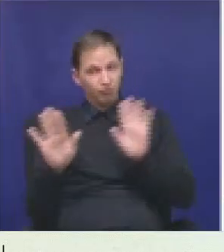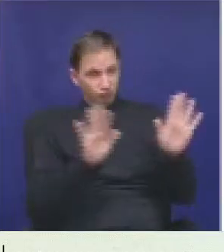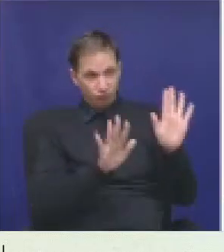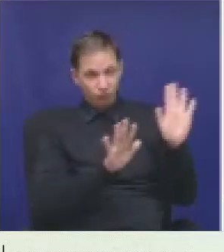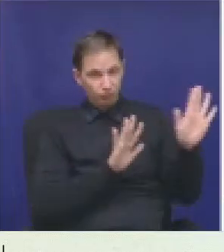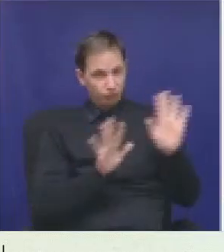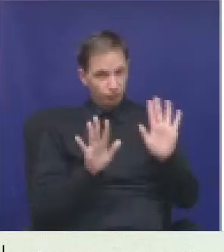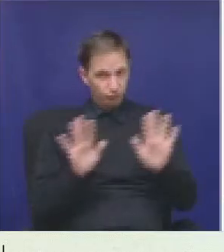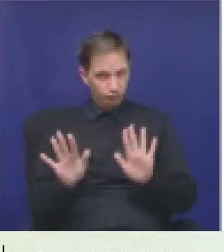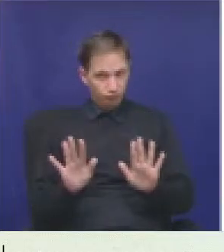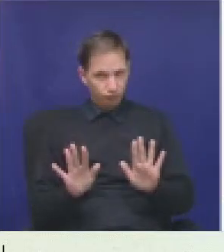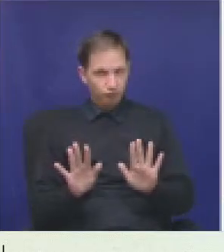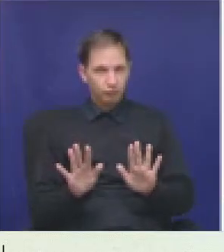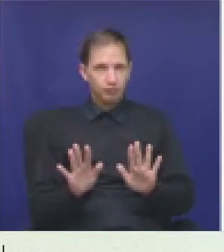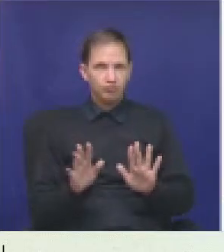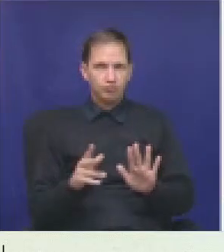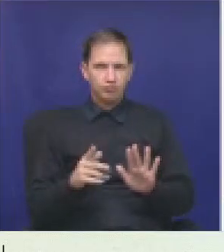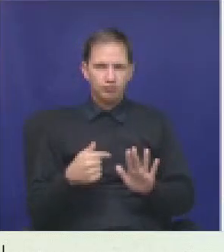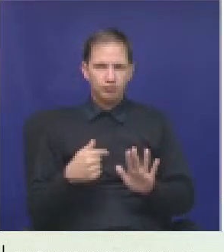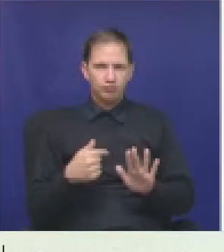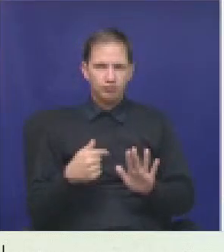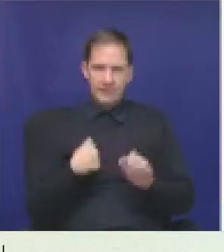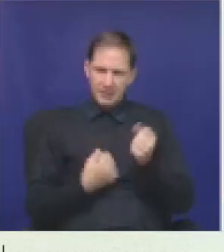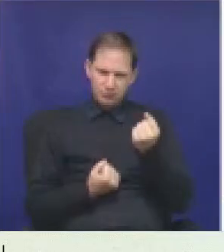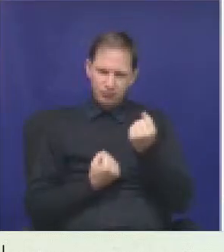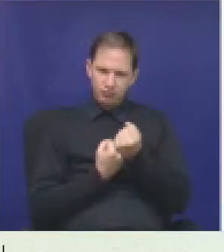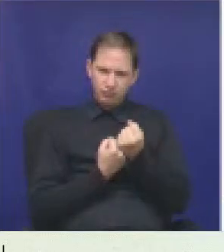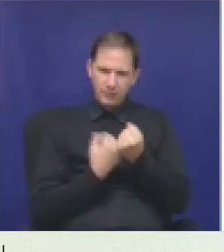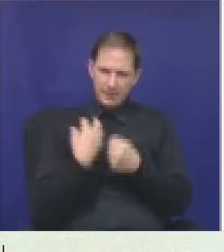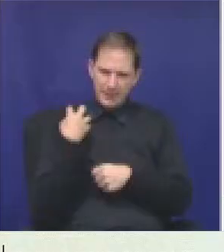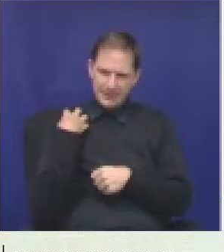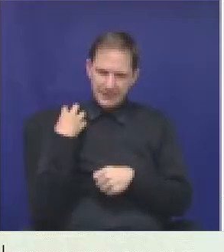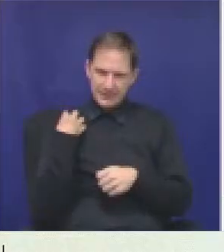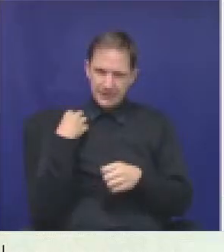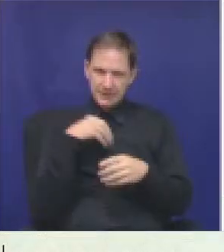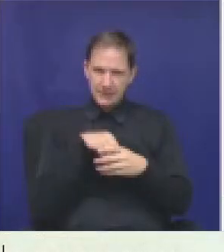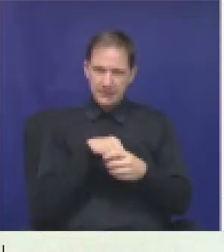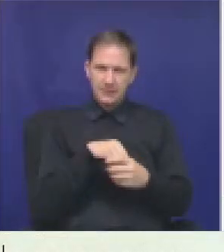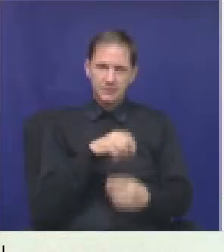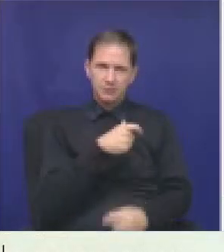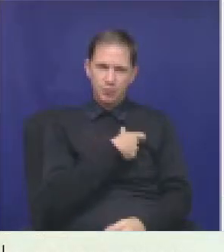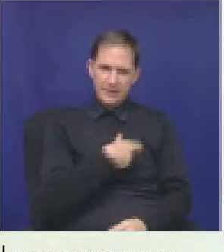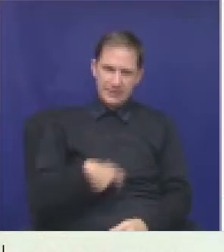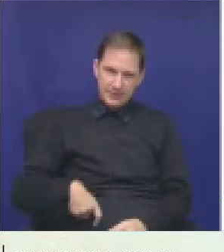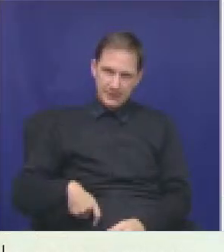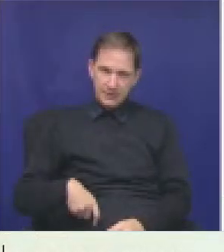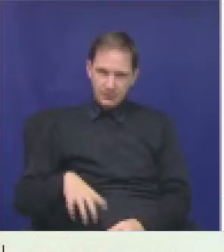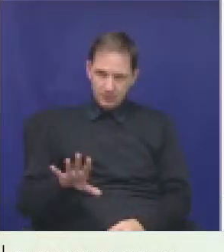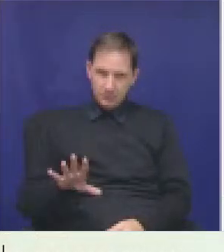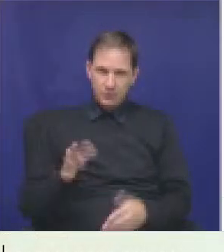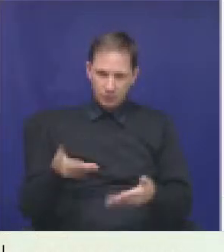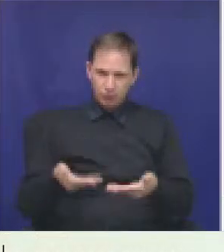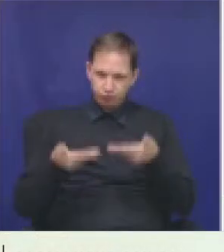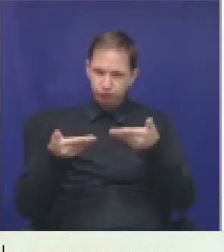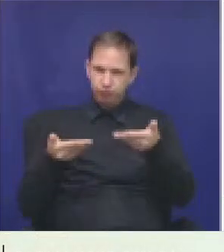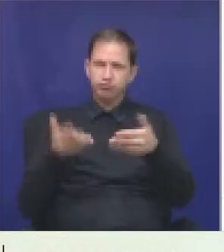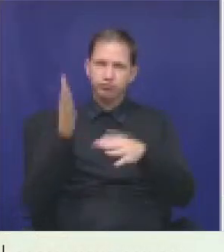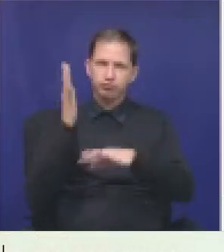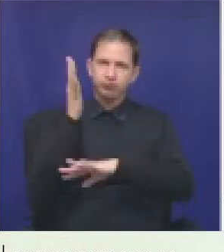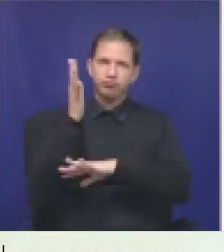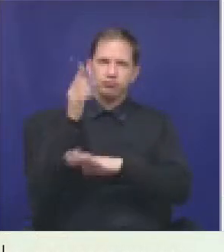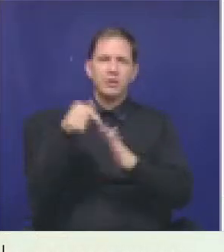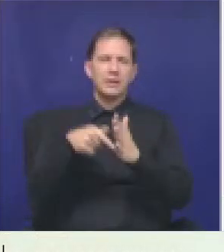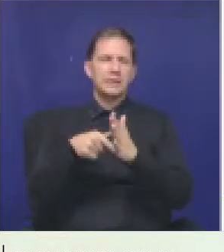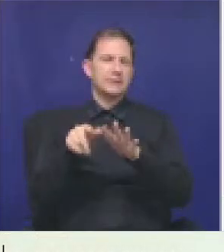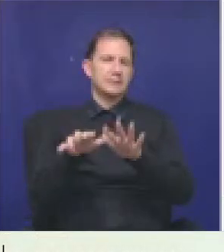honor. Order. It's a complete honor to support the minister in the presidency. Order, Honourable Member. Tables this budget vote for Statistics South